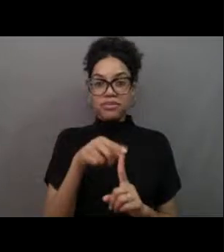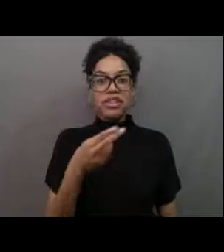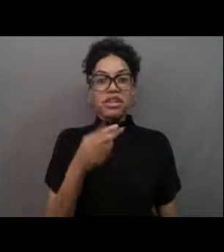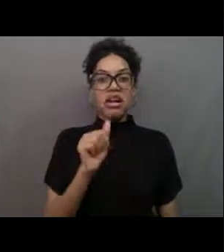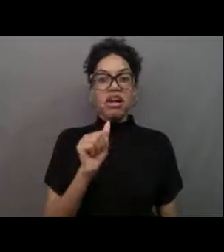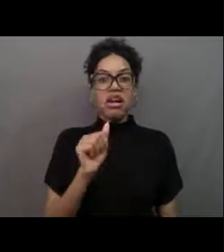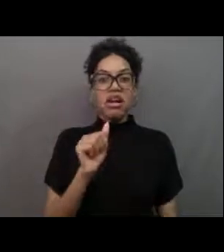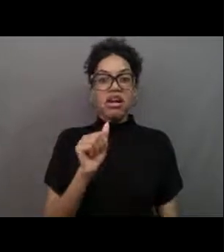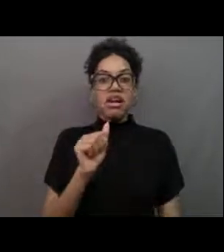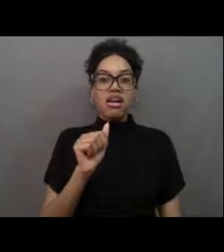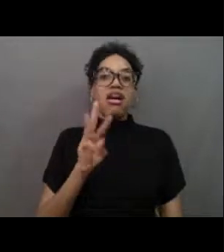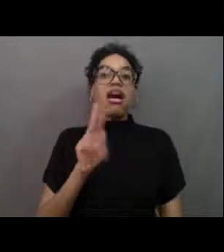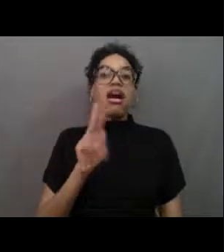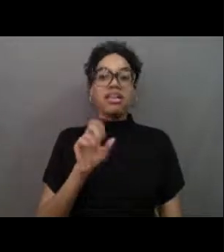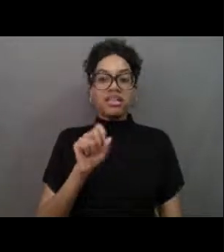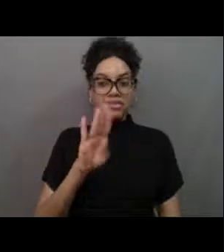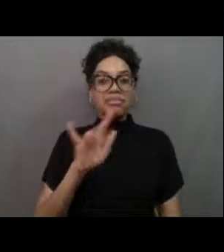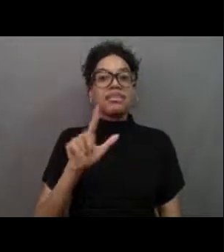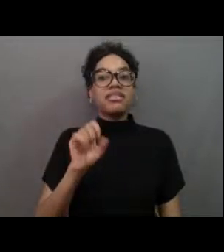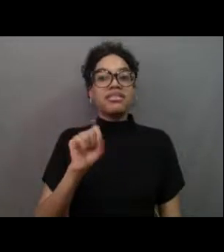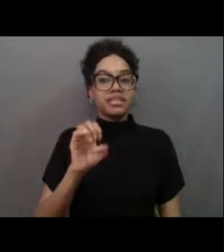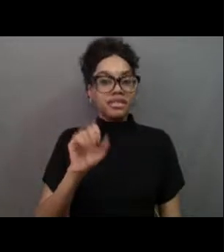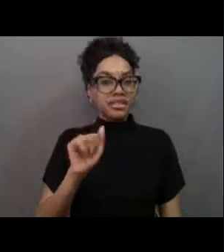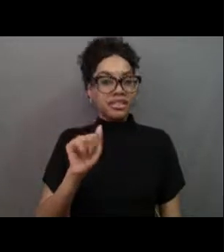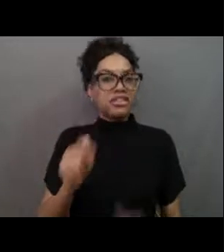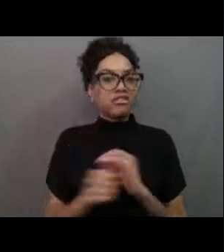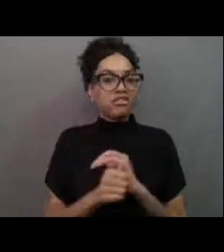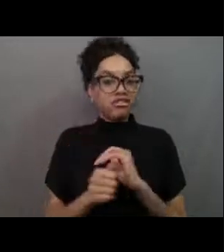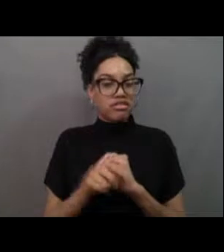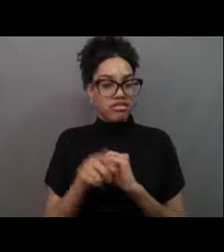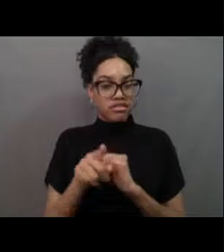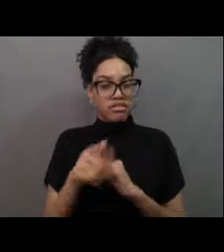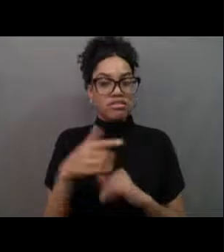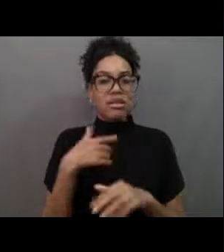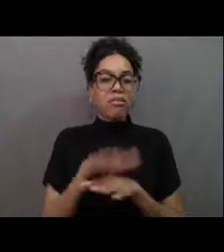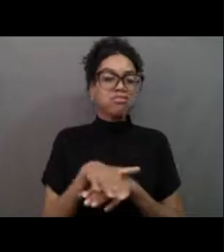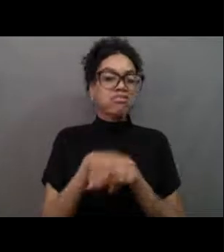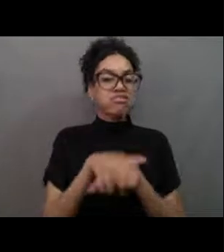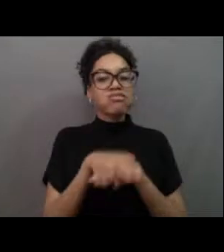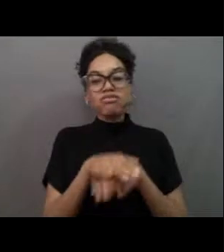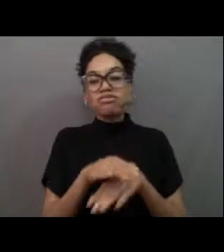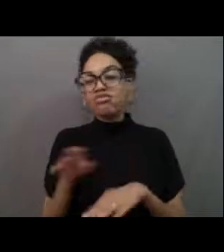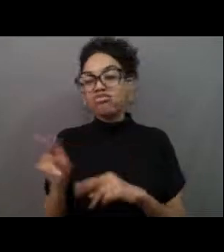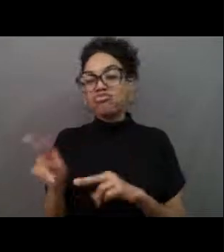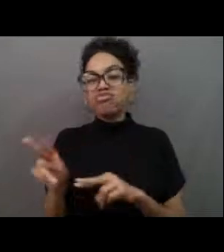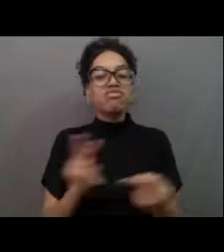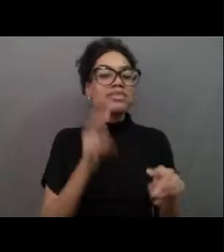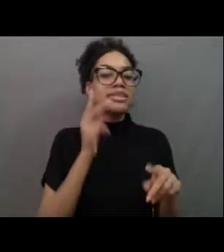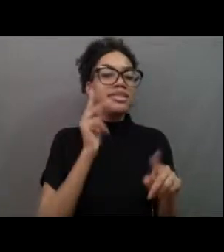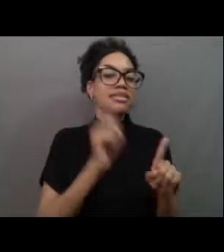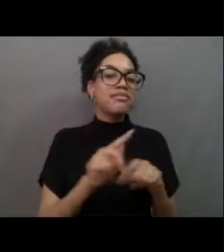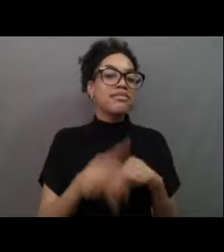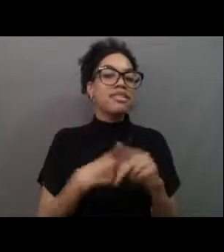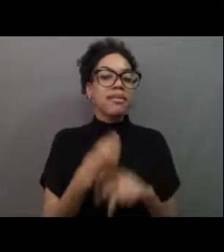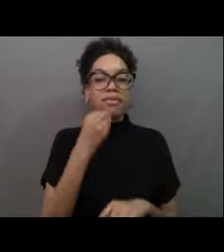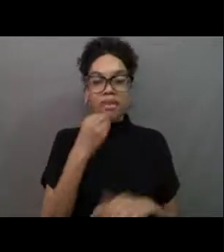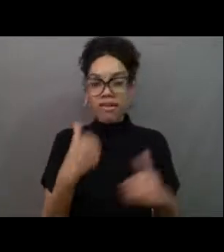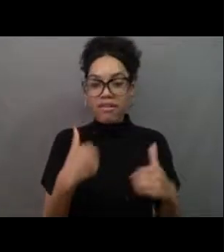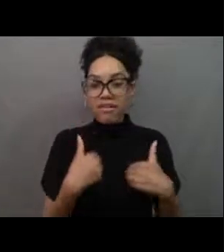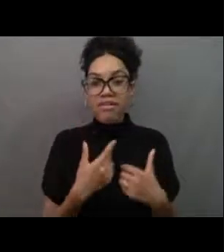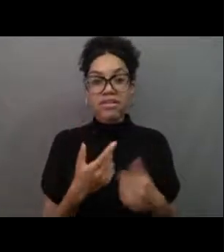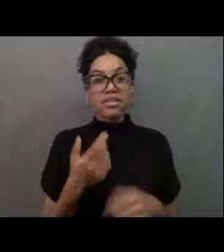beak, and it loves to eat sponges, so it finds plenty of food here. All the sponges that grow between the corals, there's just a ton